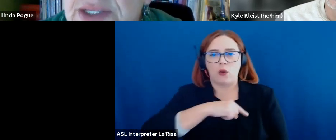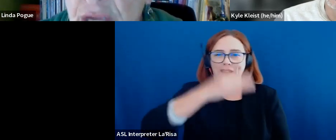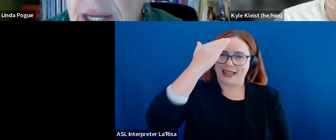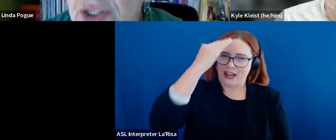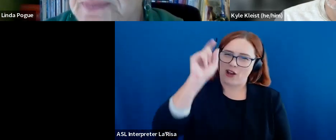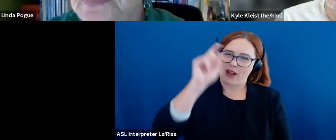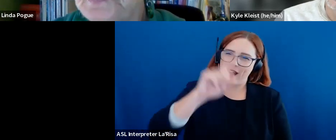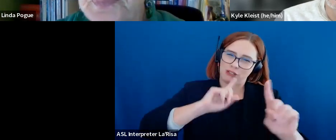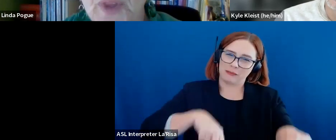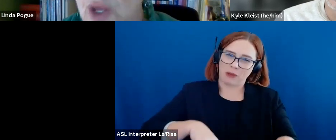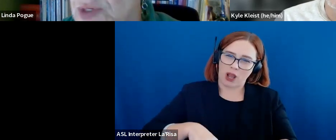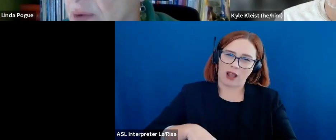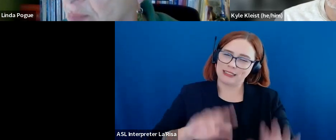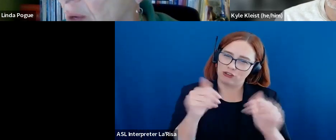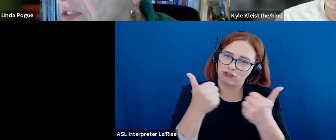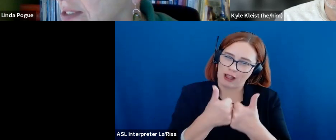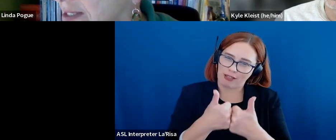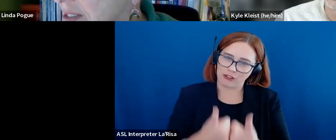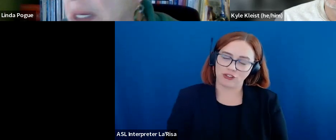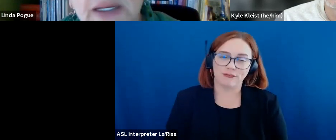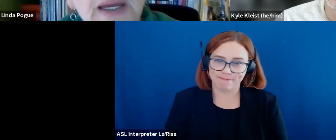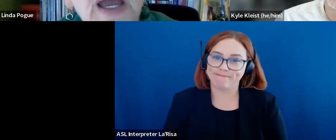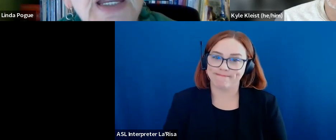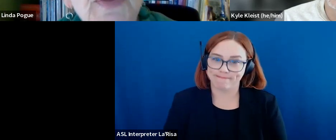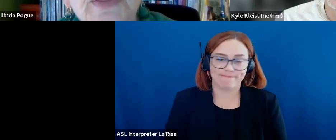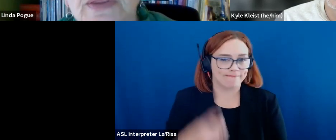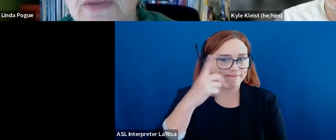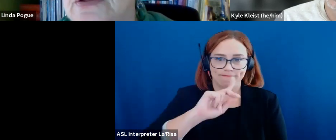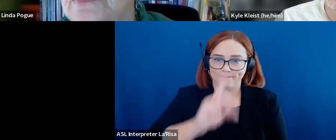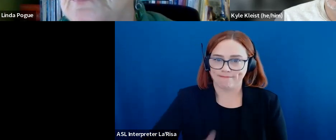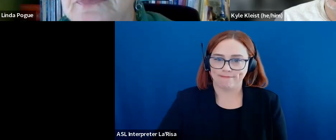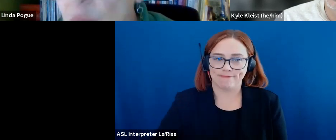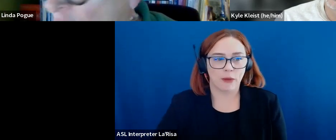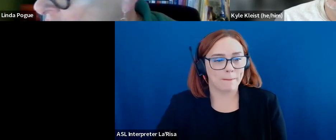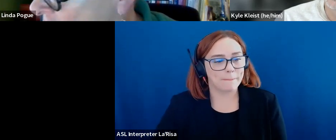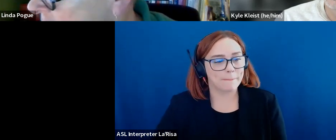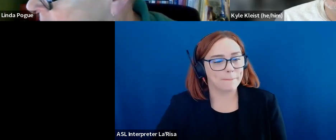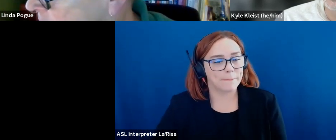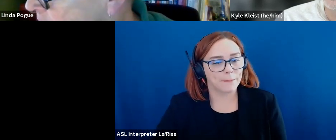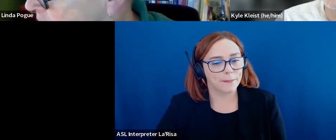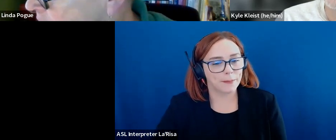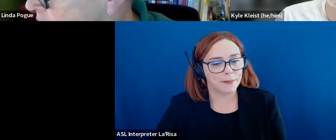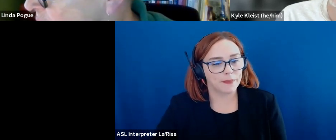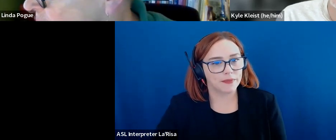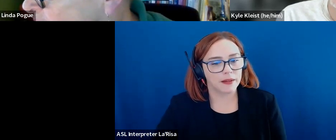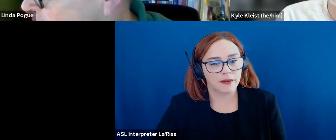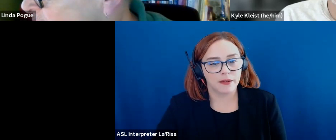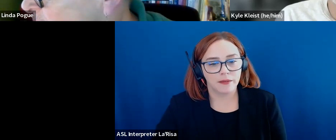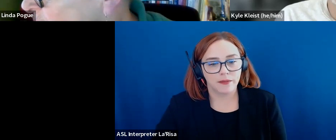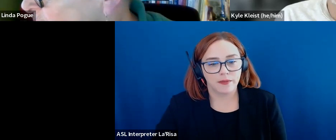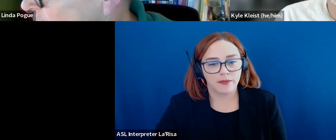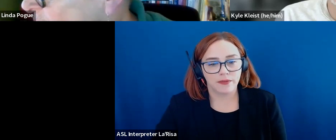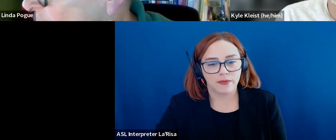yeah, it's a challenge, no doubt about it. we have 2 more comments. Okay, great. Oh, please, yes.